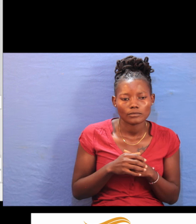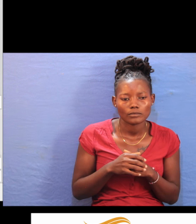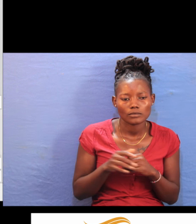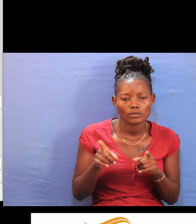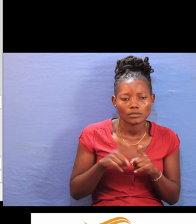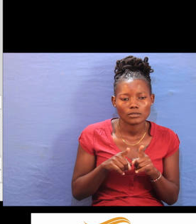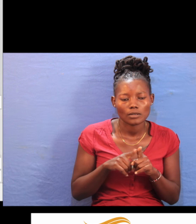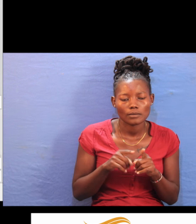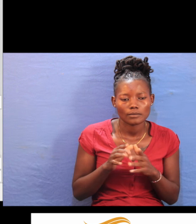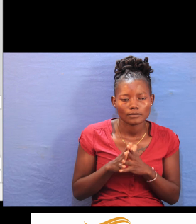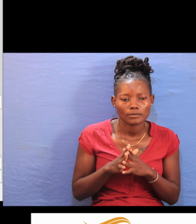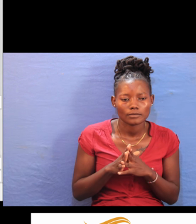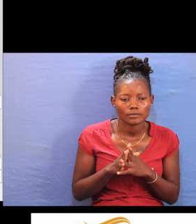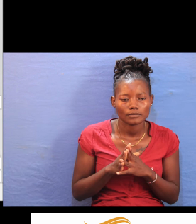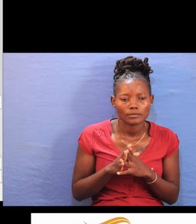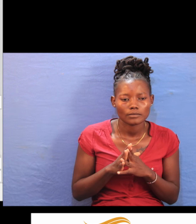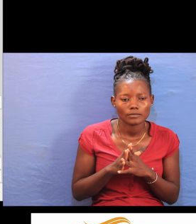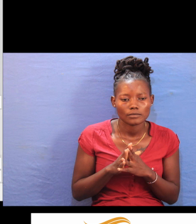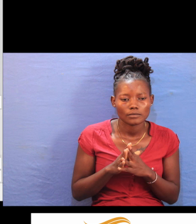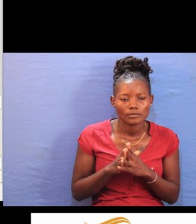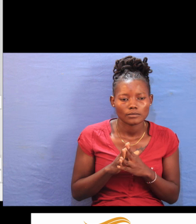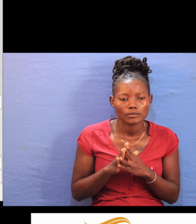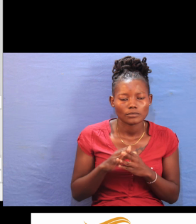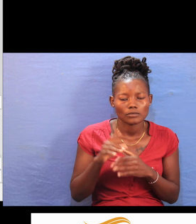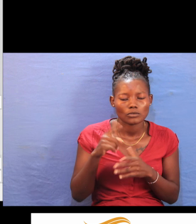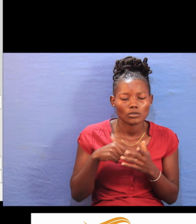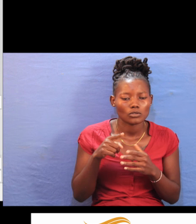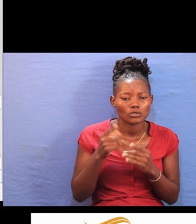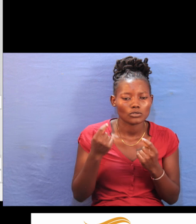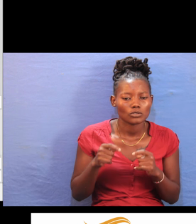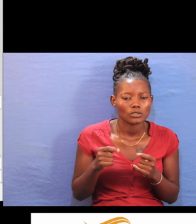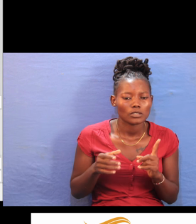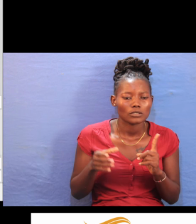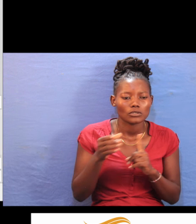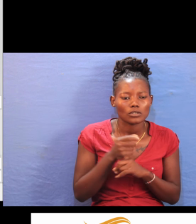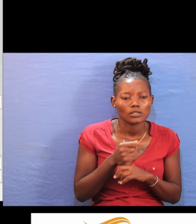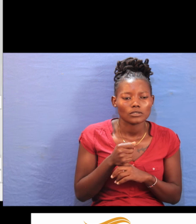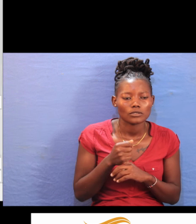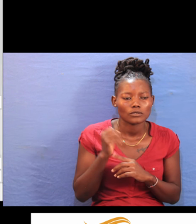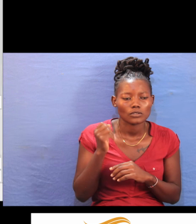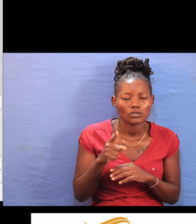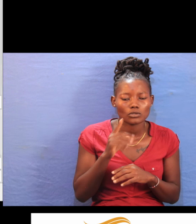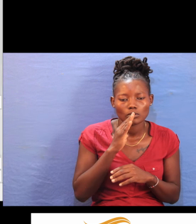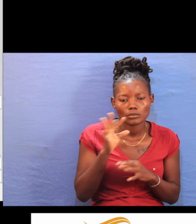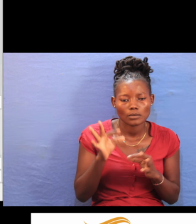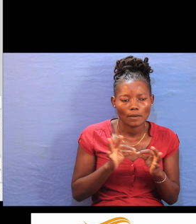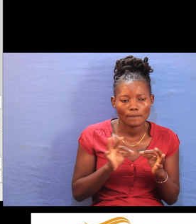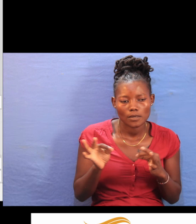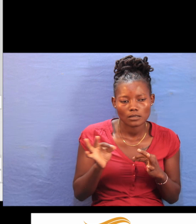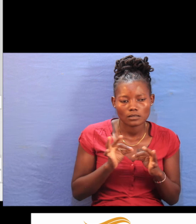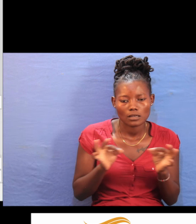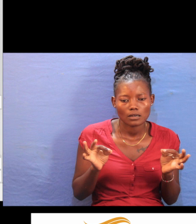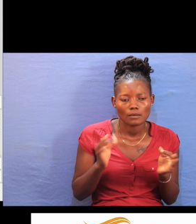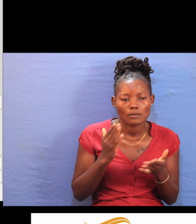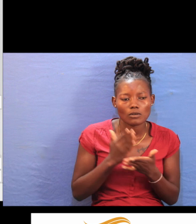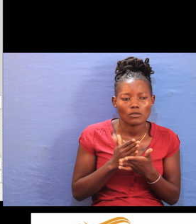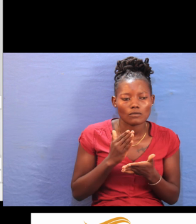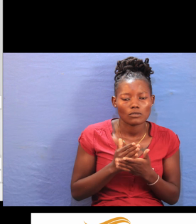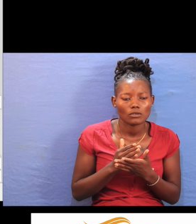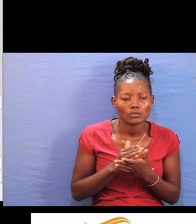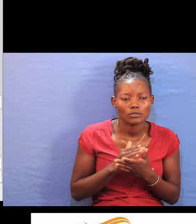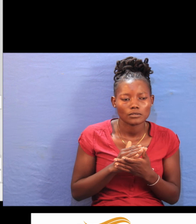far as, uh, you need to be able to put some sort of uh, measurement,